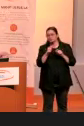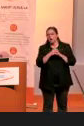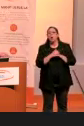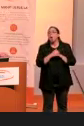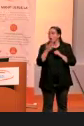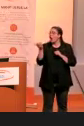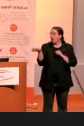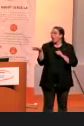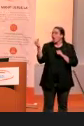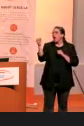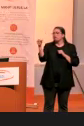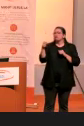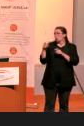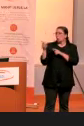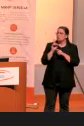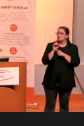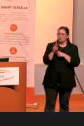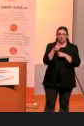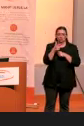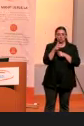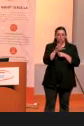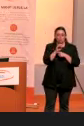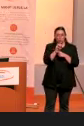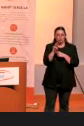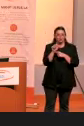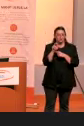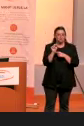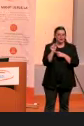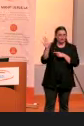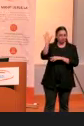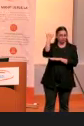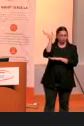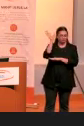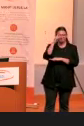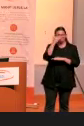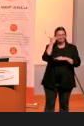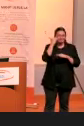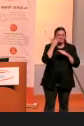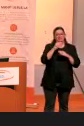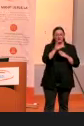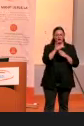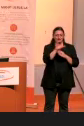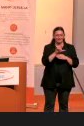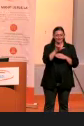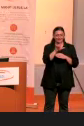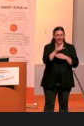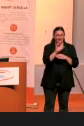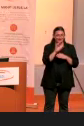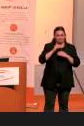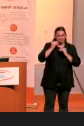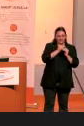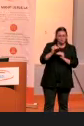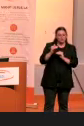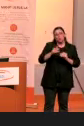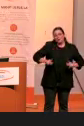from Dr. Grossman's talk, thinking about the calcineurin inhibitors. So some of those treatments for lupus